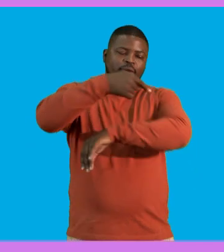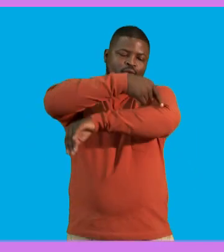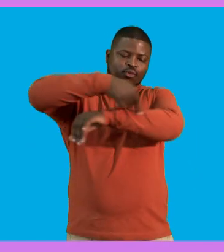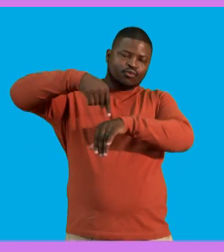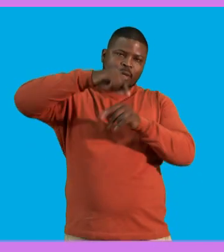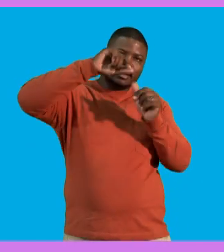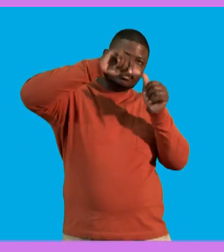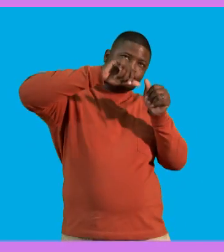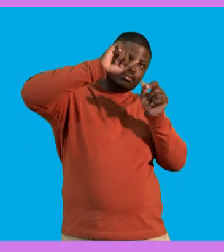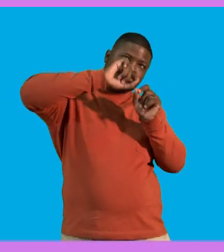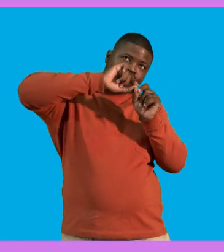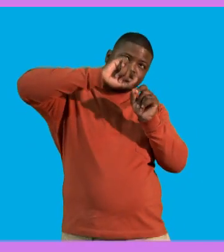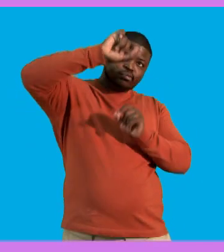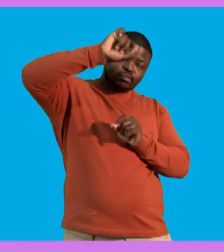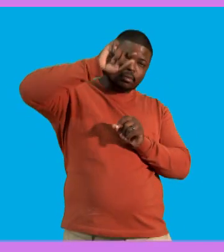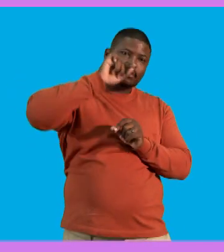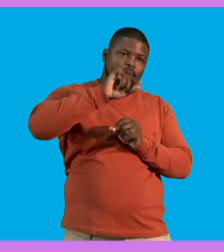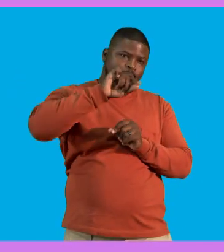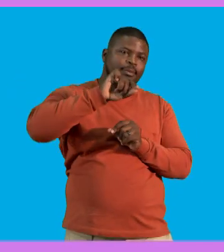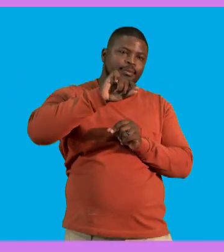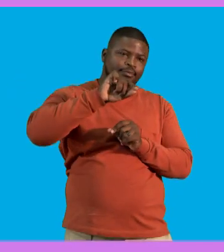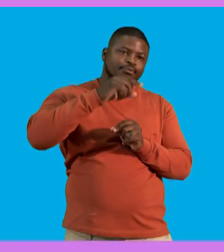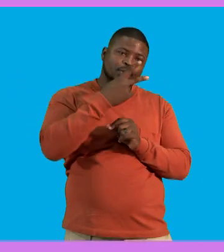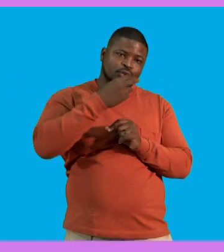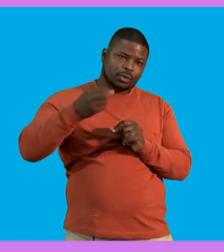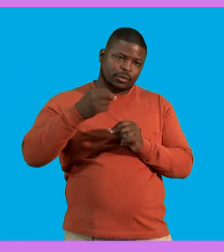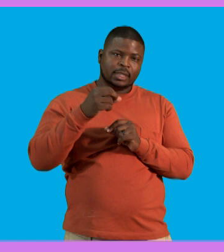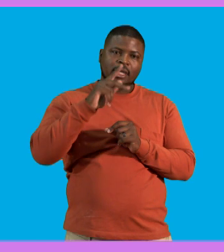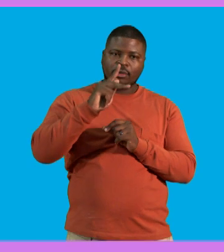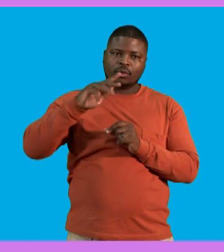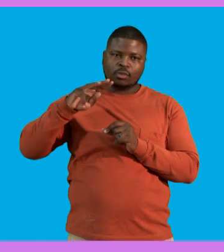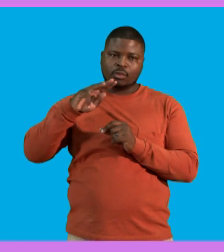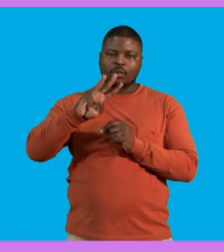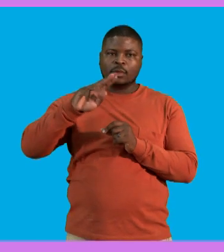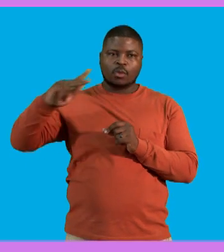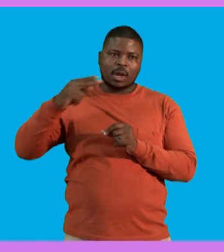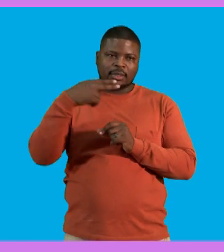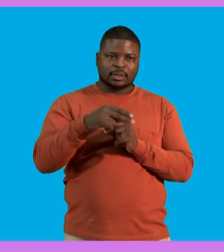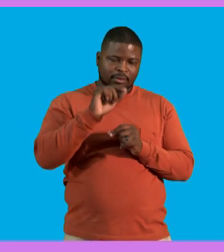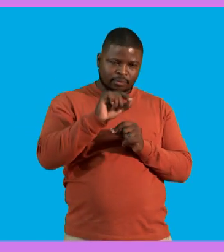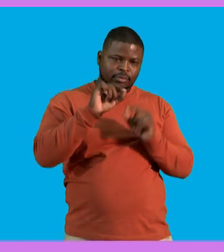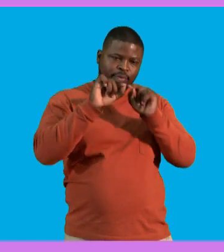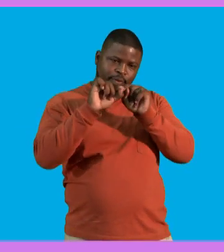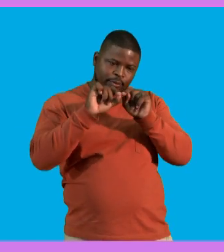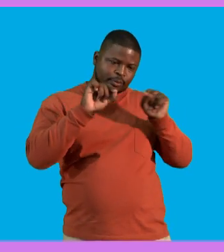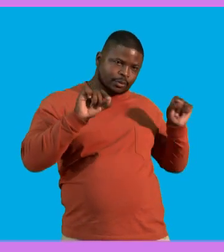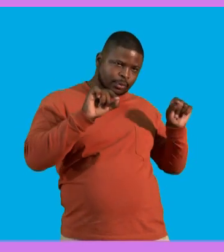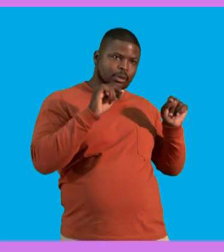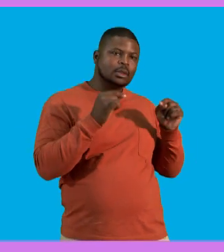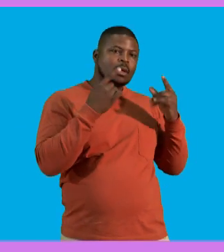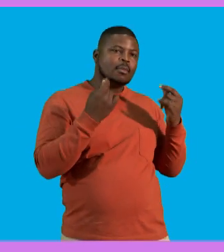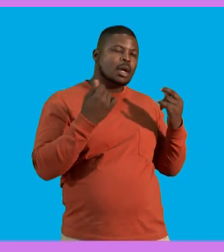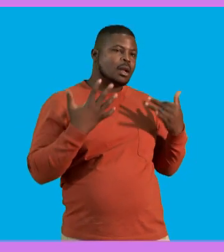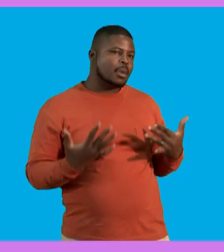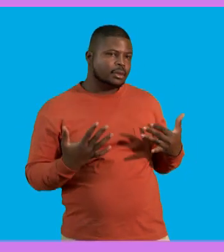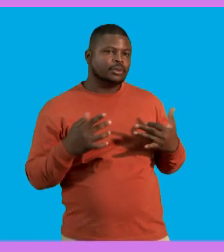straight line towards the line of the units, the amounts, then you take it across to see where